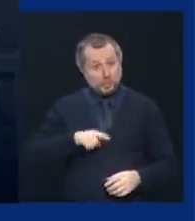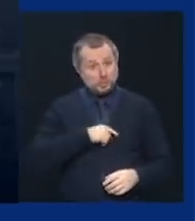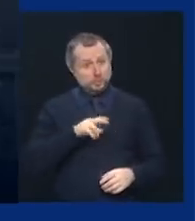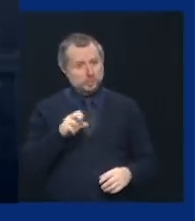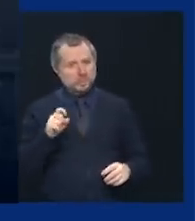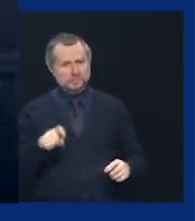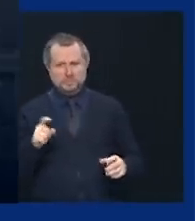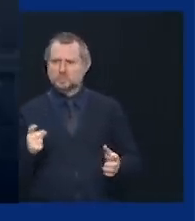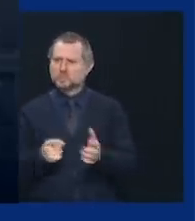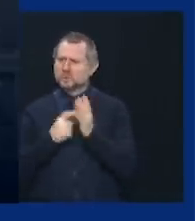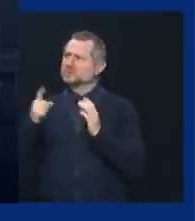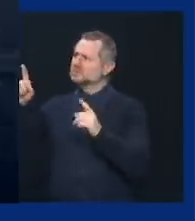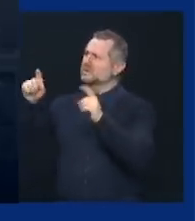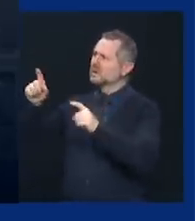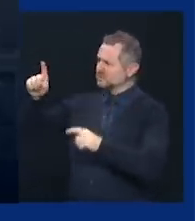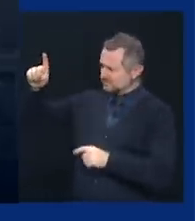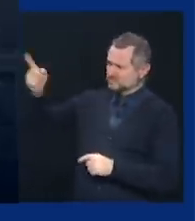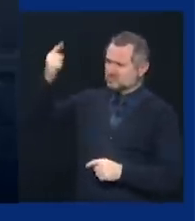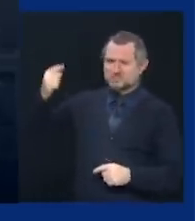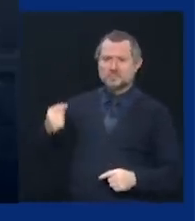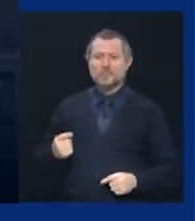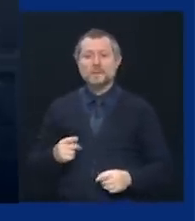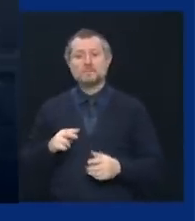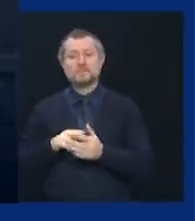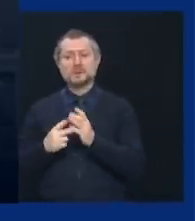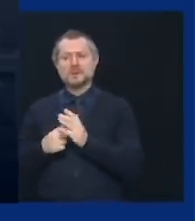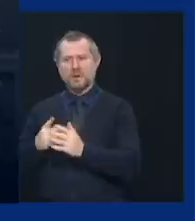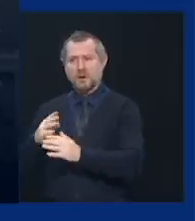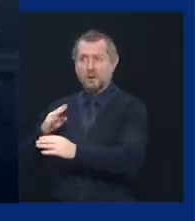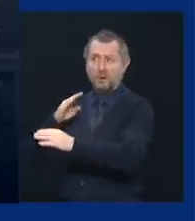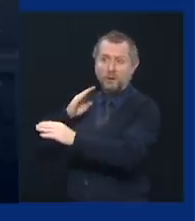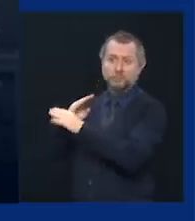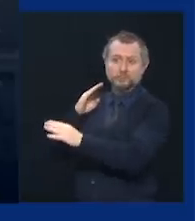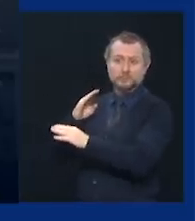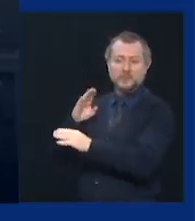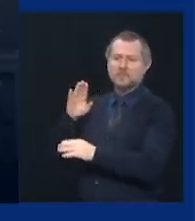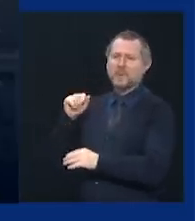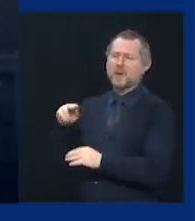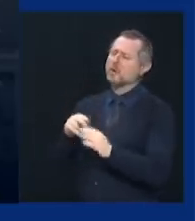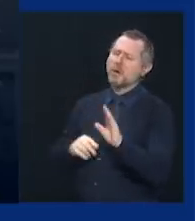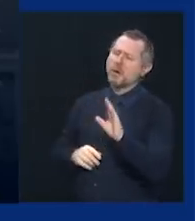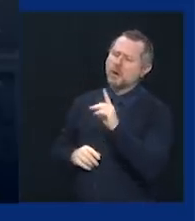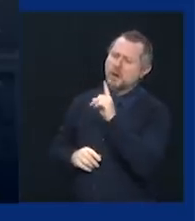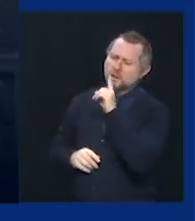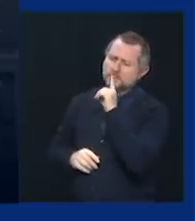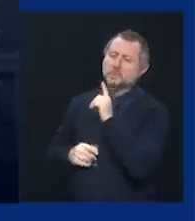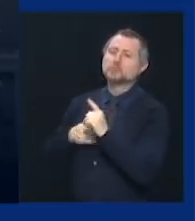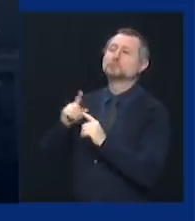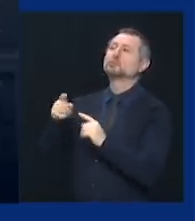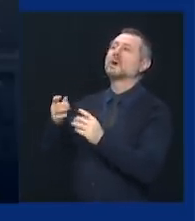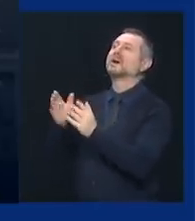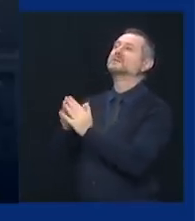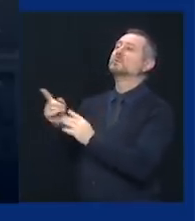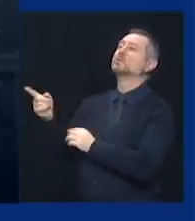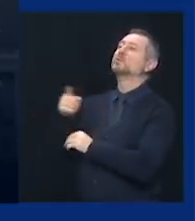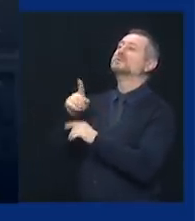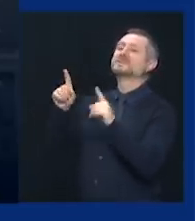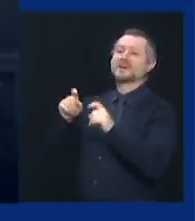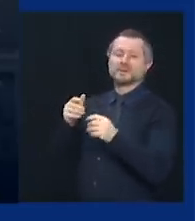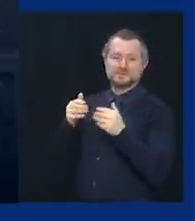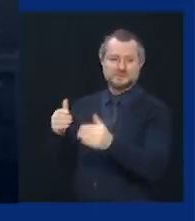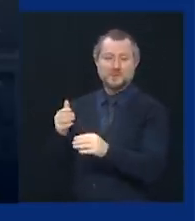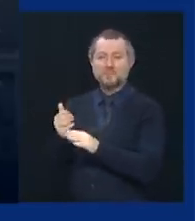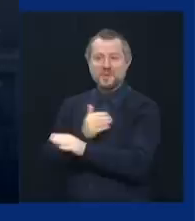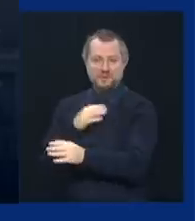It's not banning, it's not impeding. Test before they come. The way